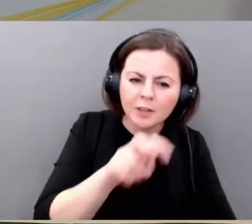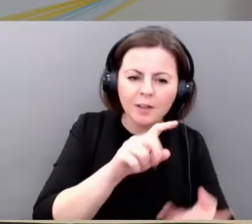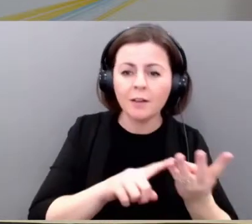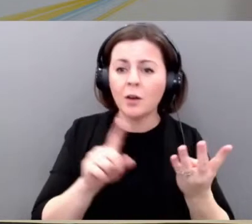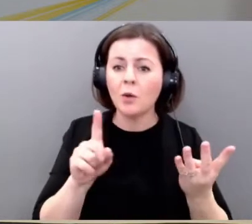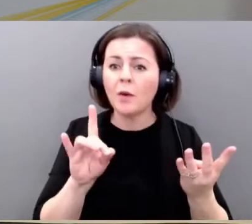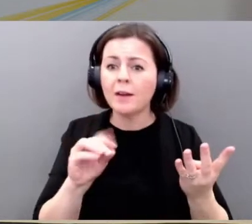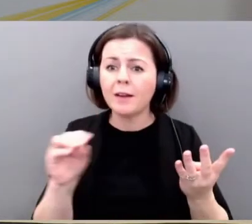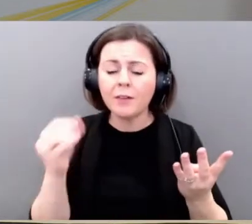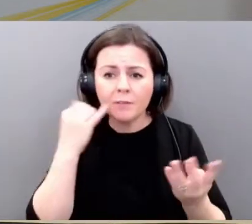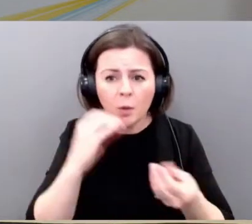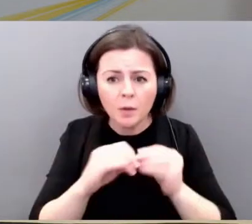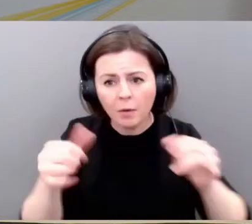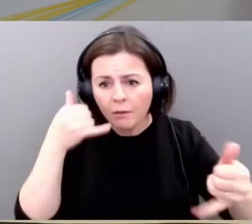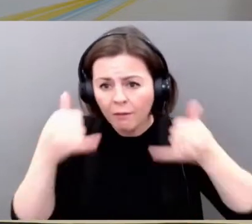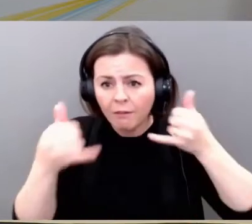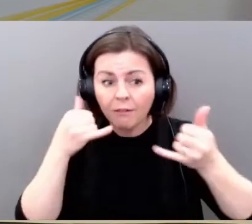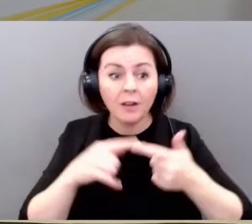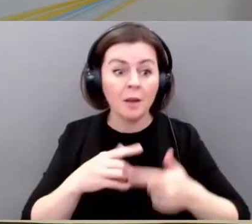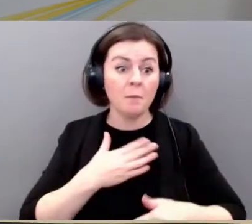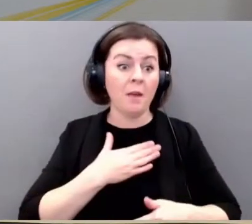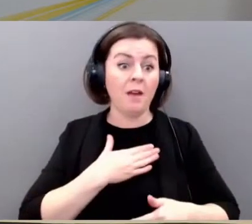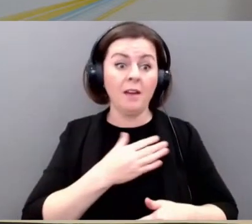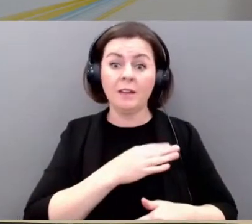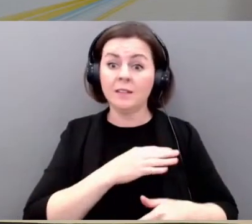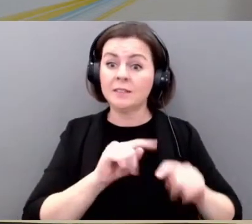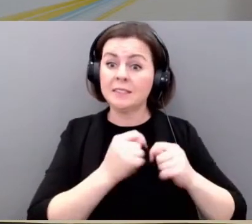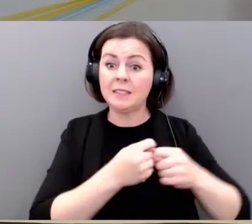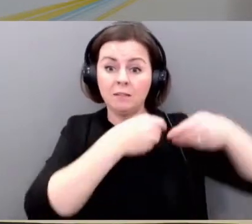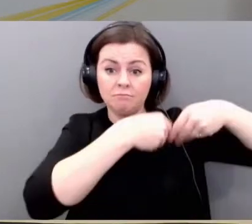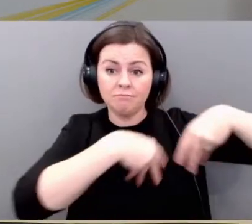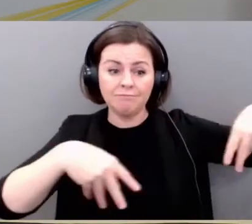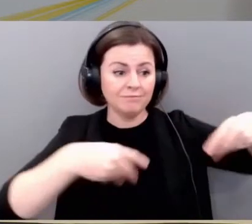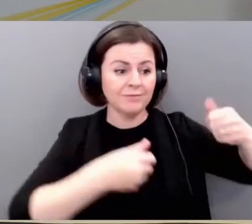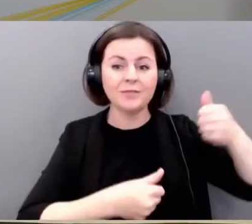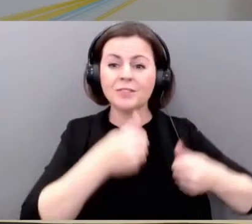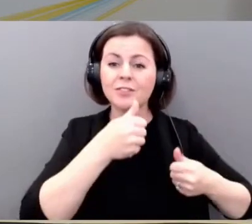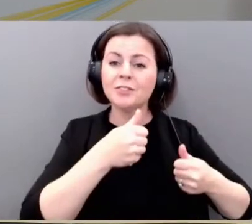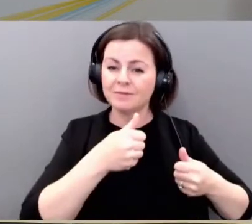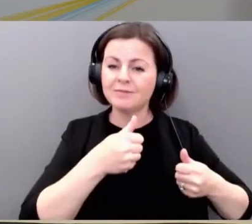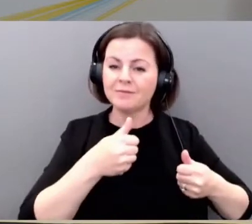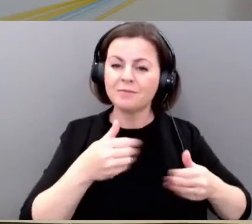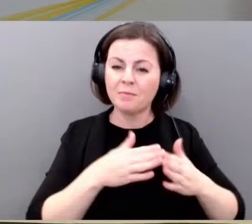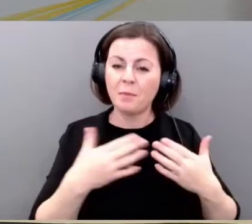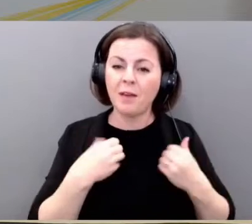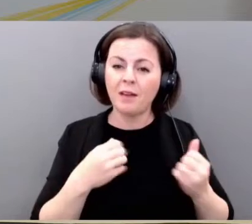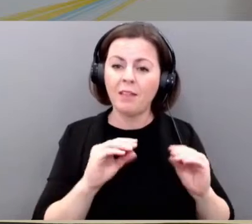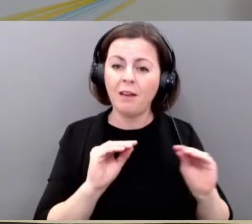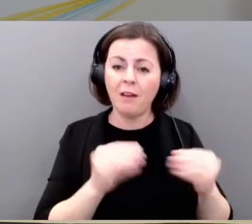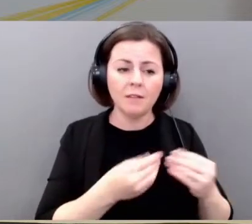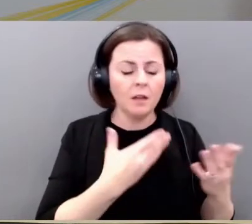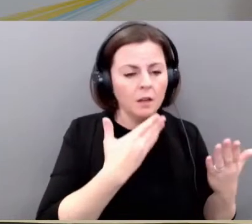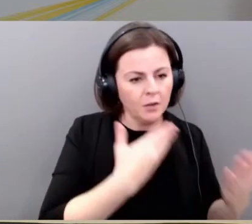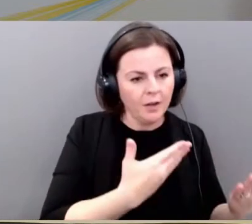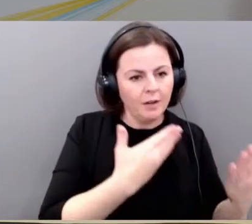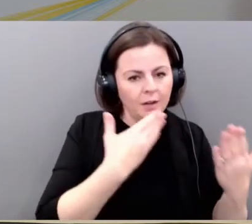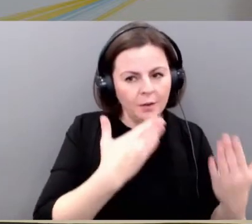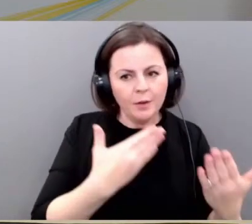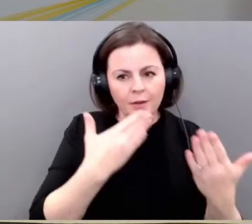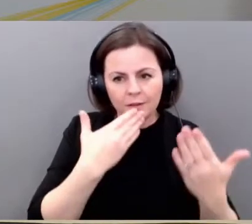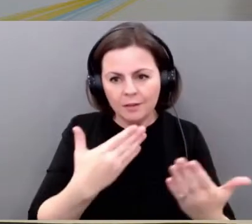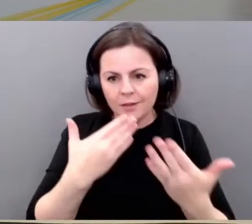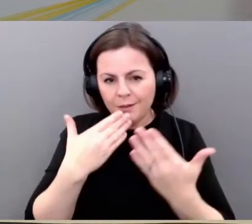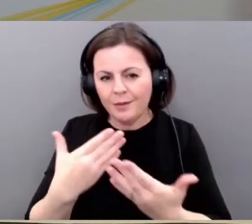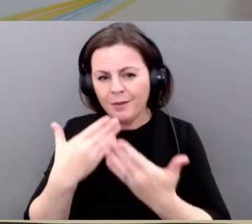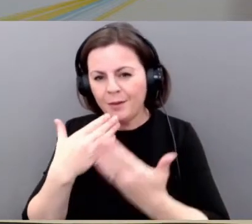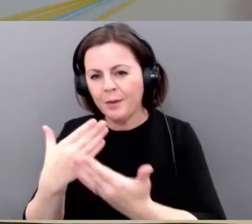and also gratitude to my team in the Chief Public Health Office. So as we take yet one